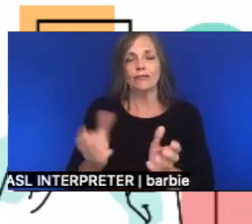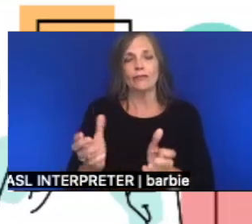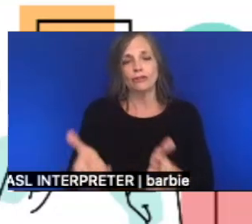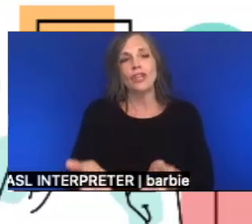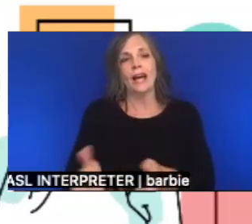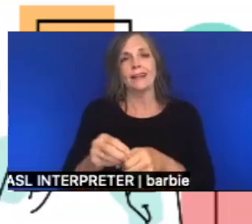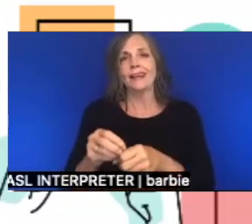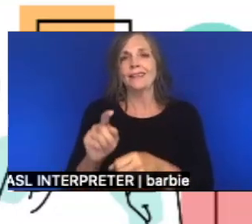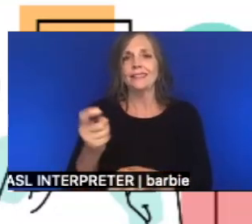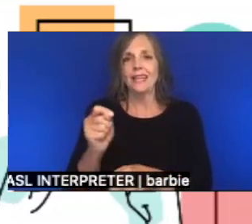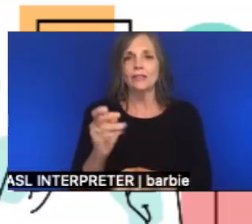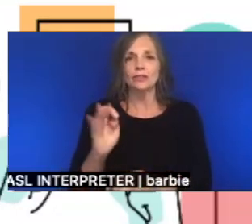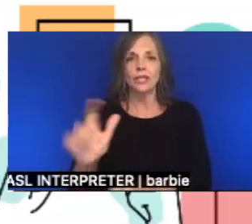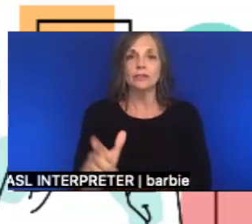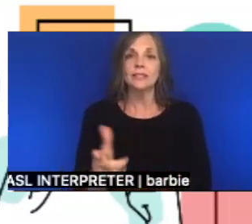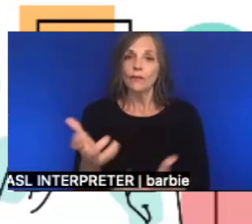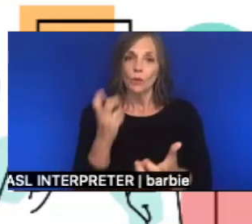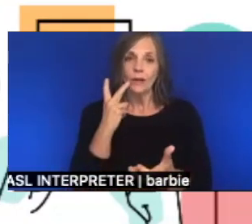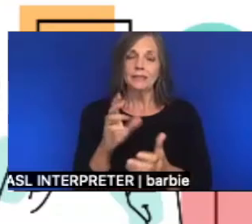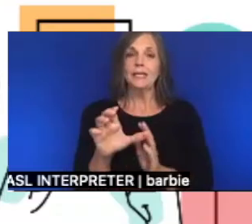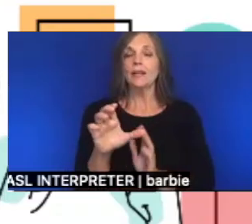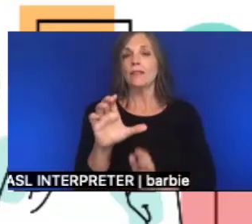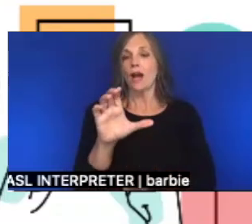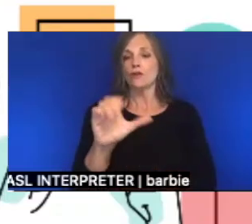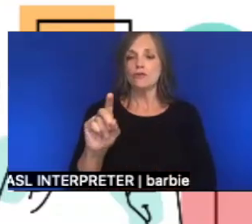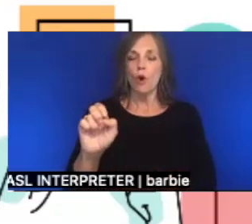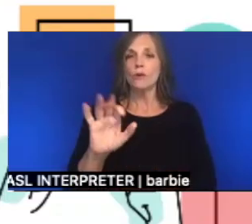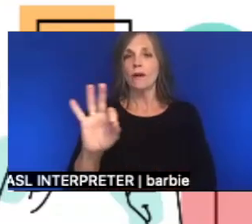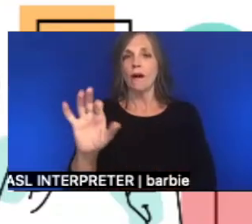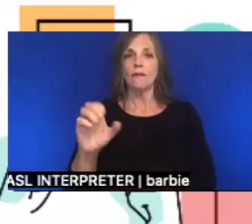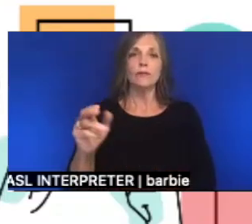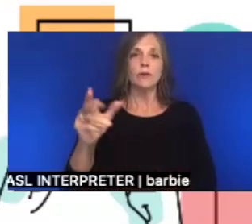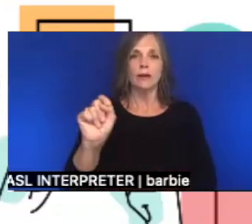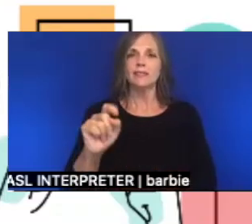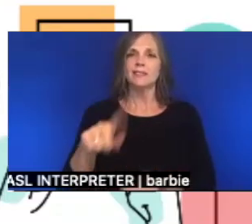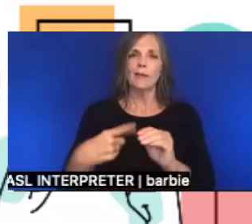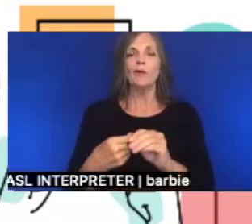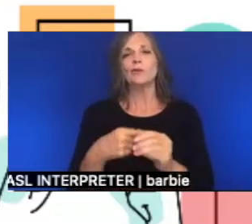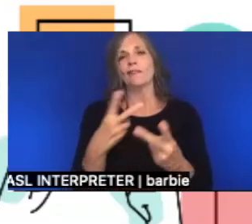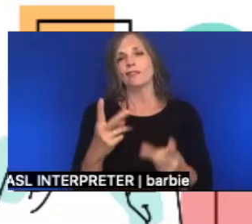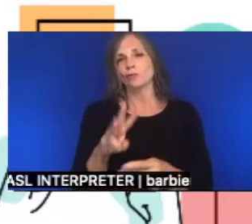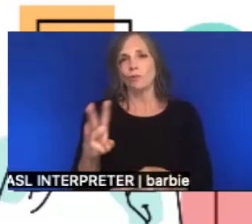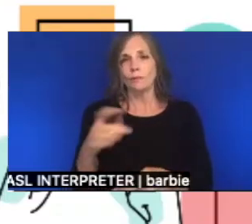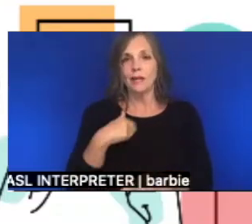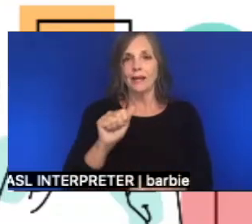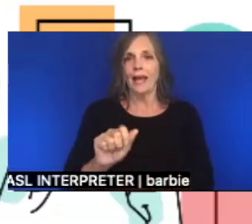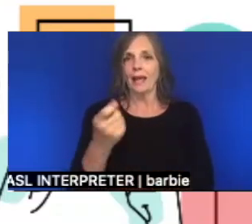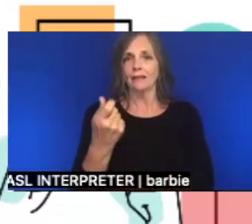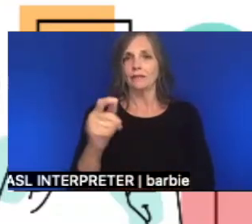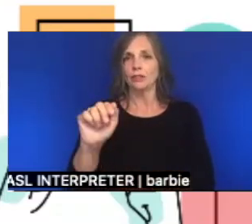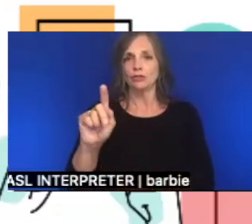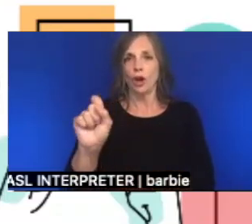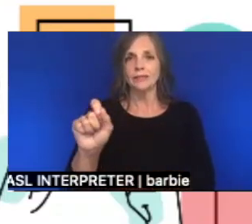A11yTalks.com /conduct. Our goal is to foster productive dialogue where participants can share and learn